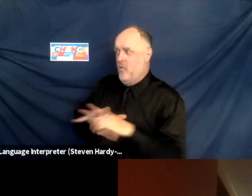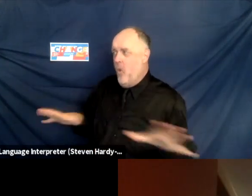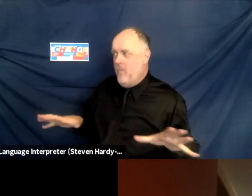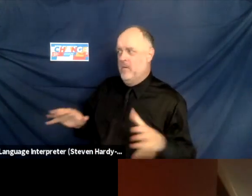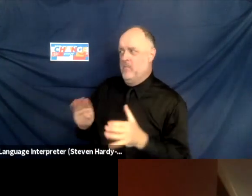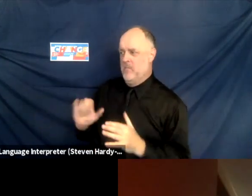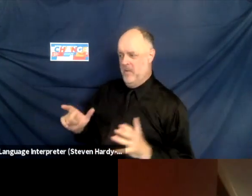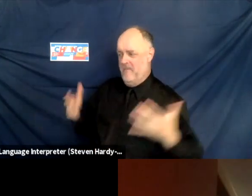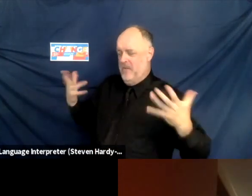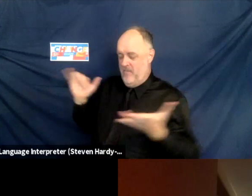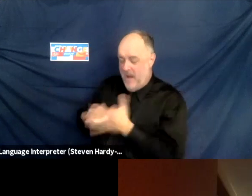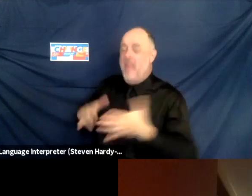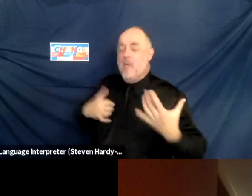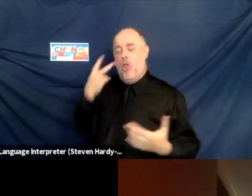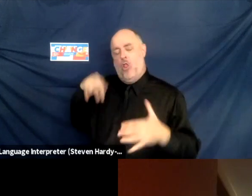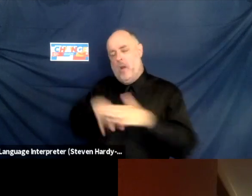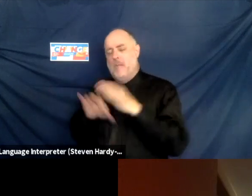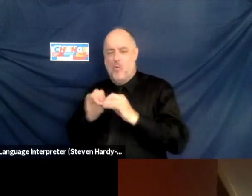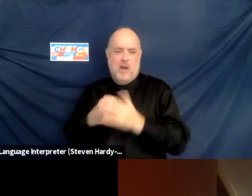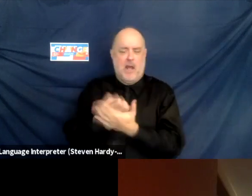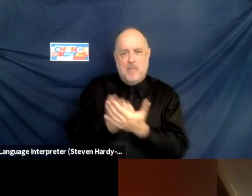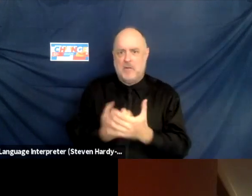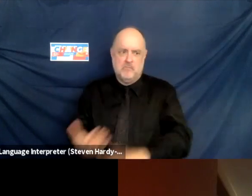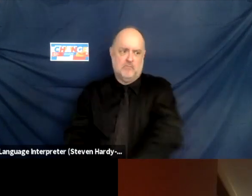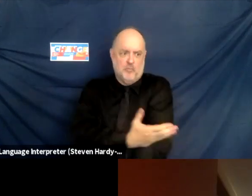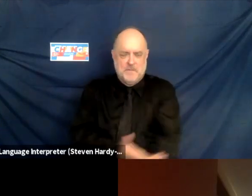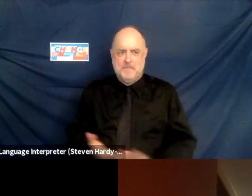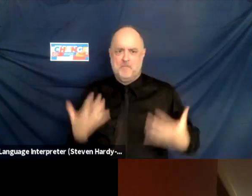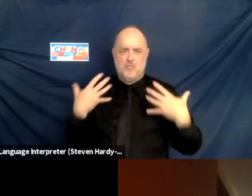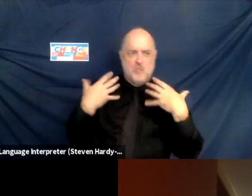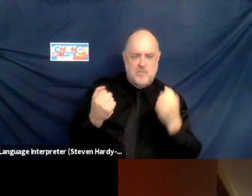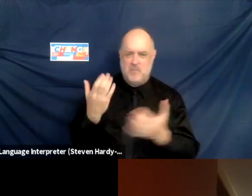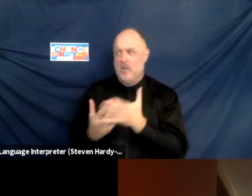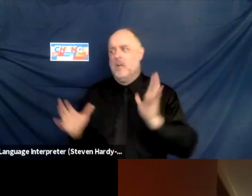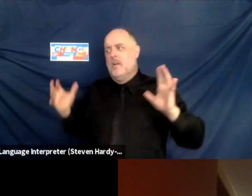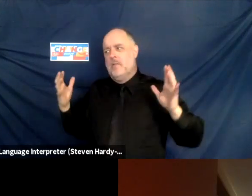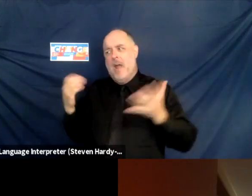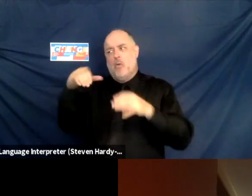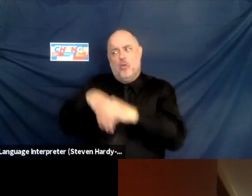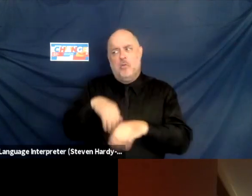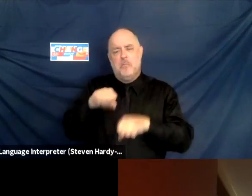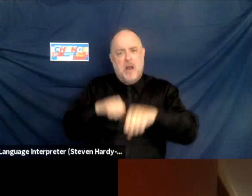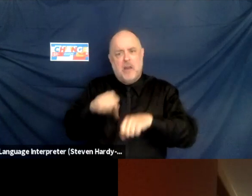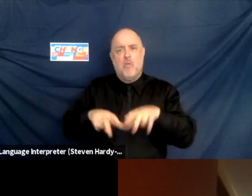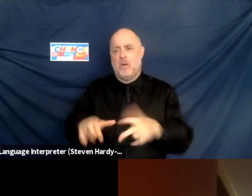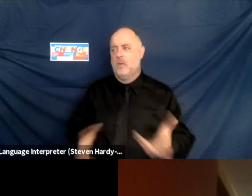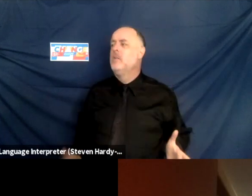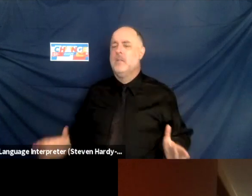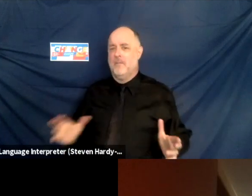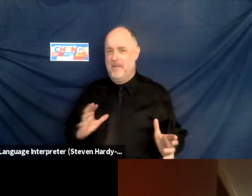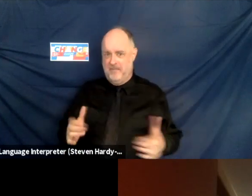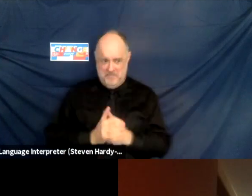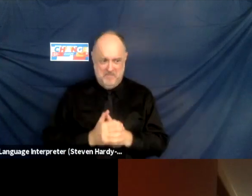funding of biking and walking networks. So what I would say is, if you can get a dollar amount on a